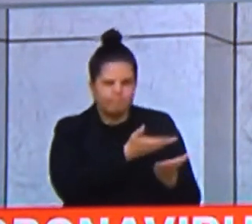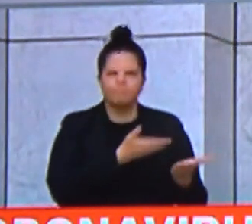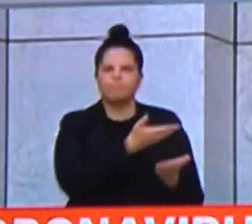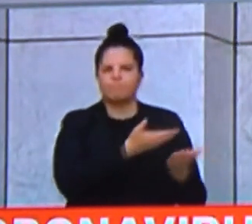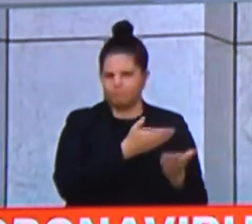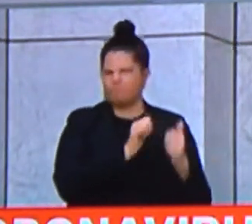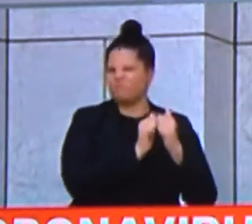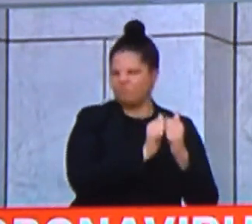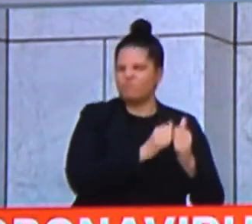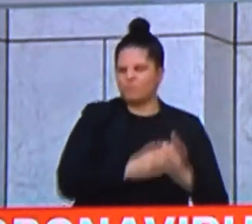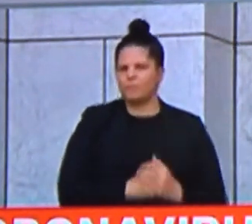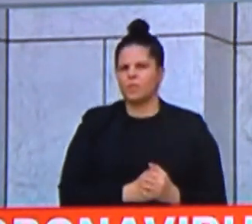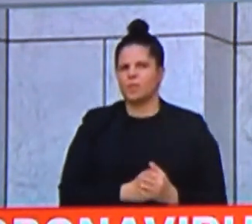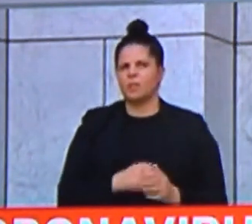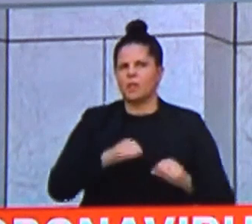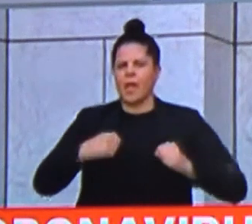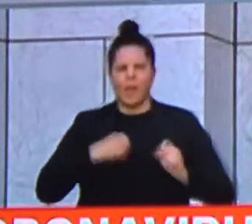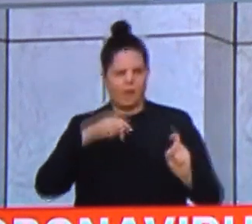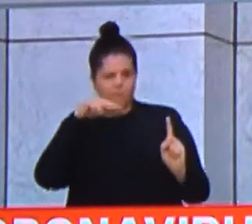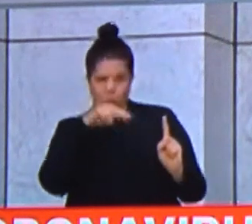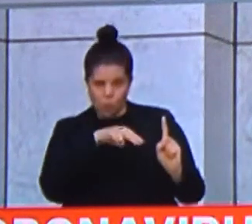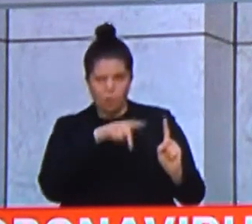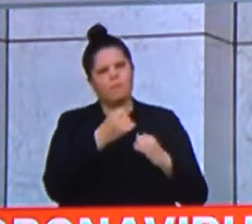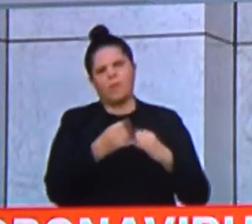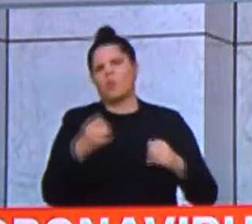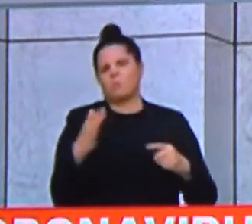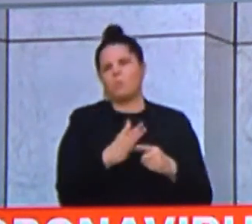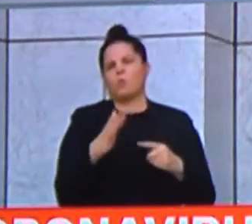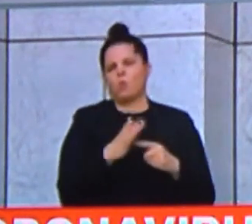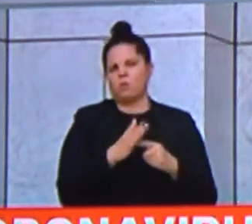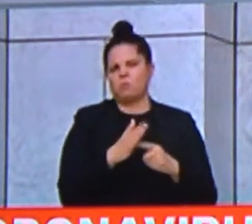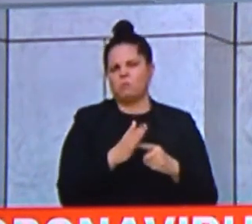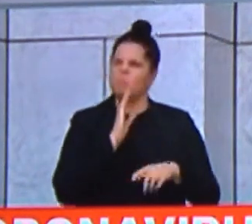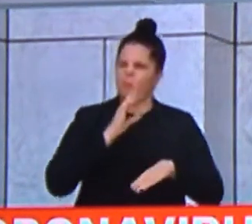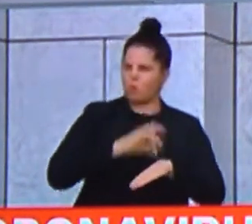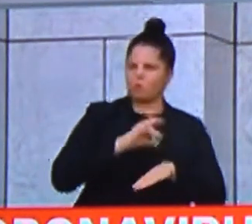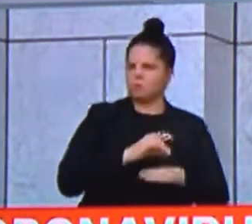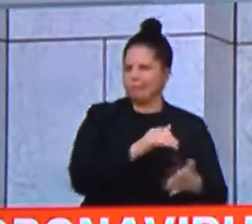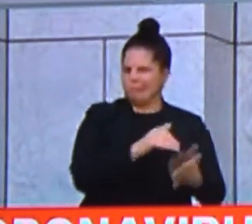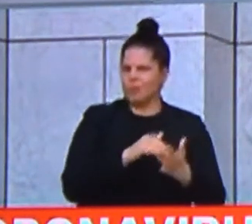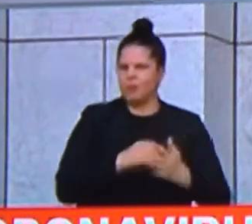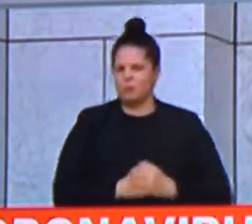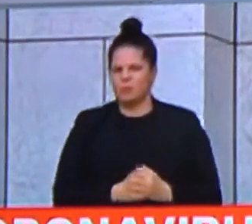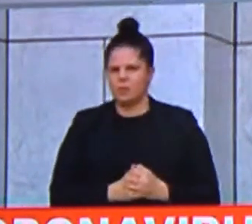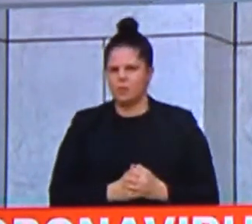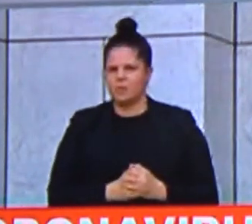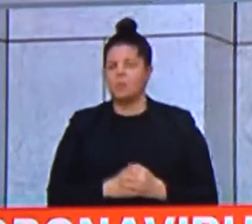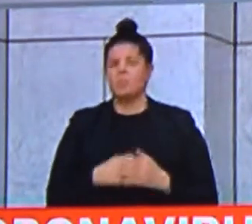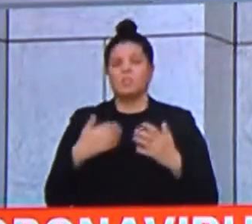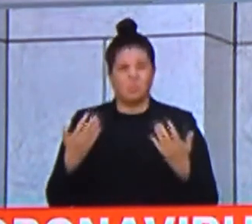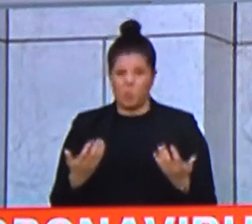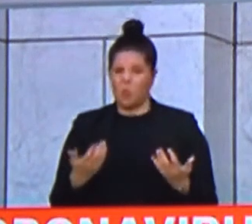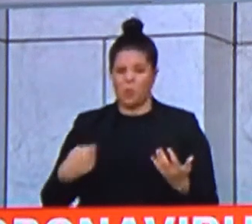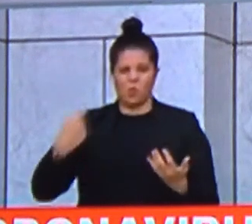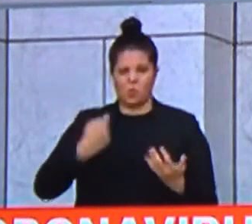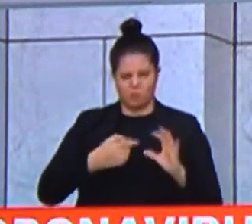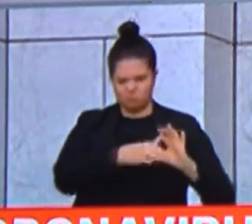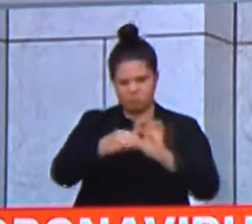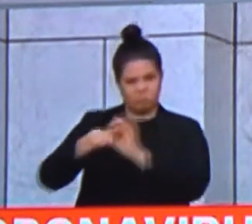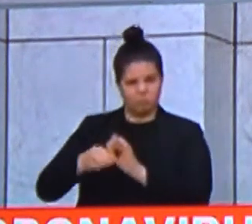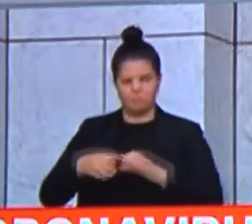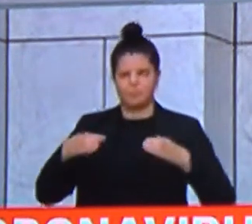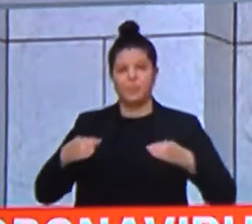committee was unanimous. Now, the other day, Dr Kelly acknowledged that the Victorian